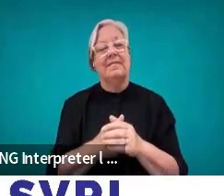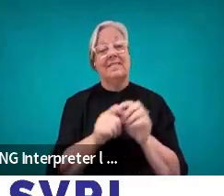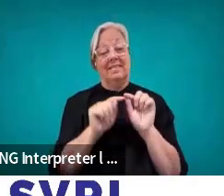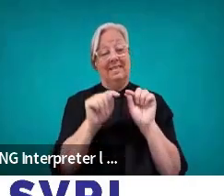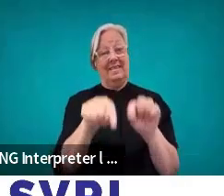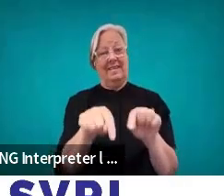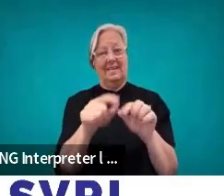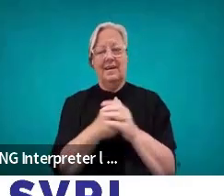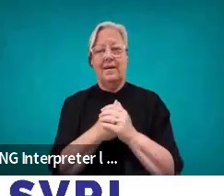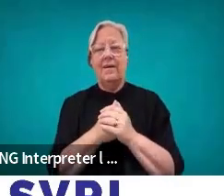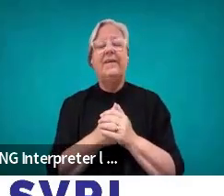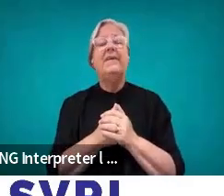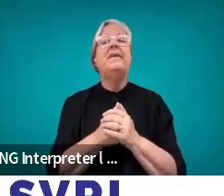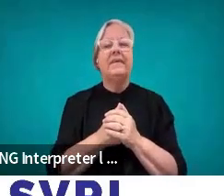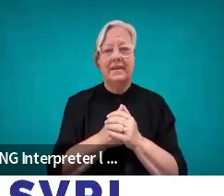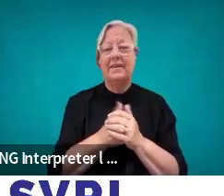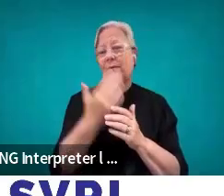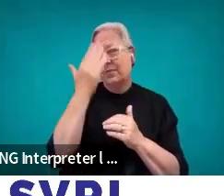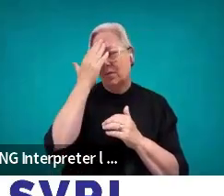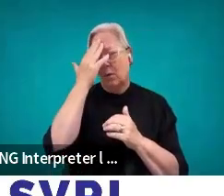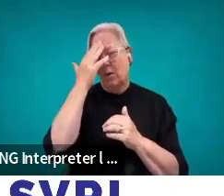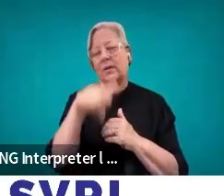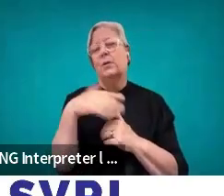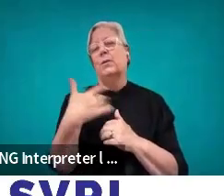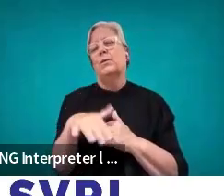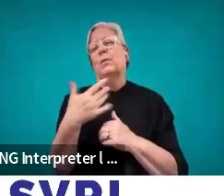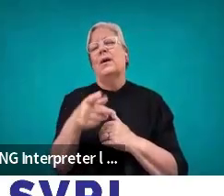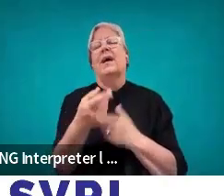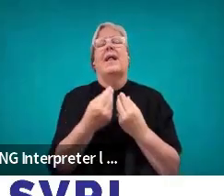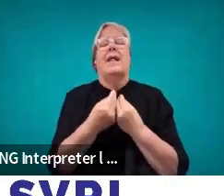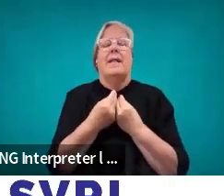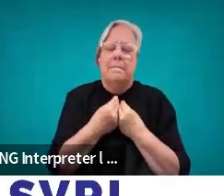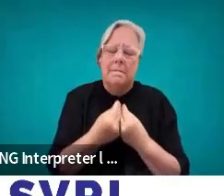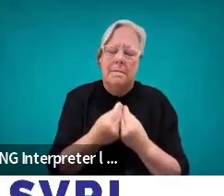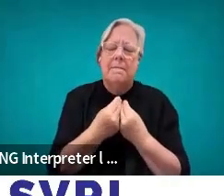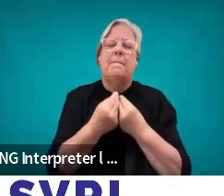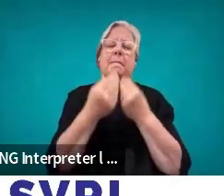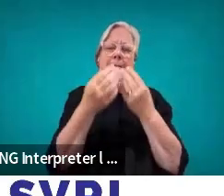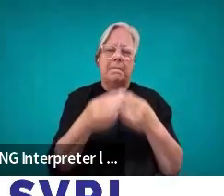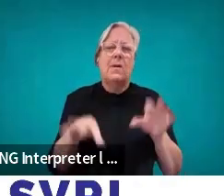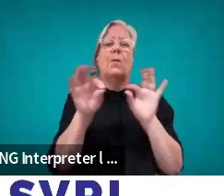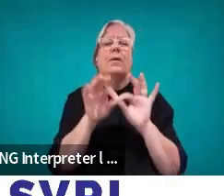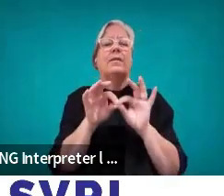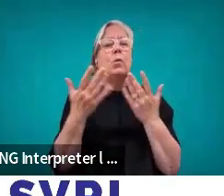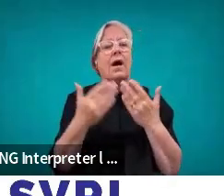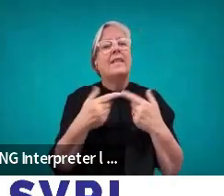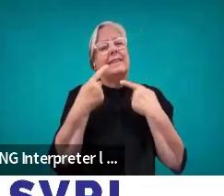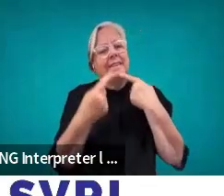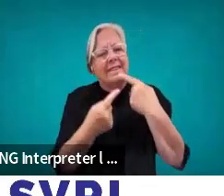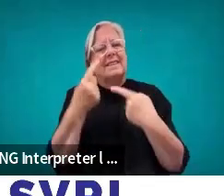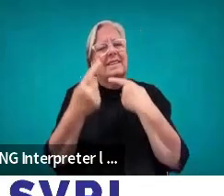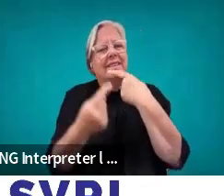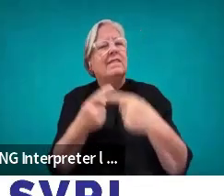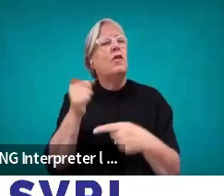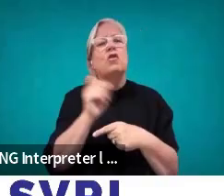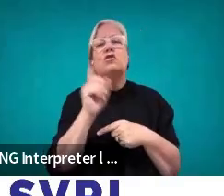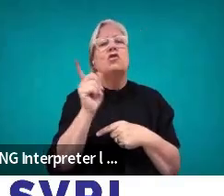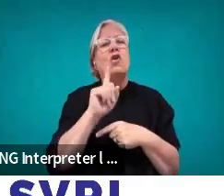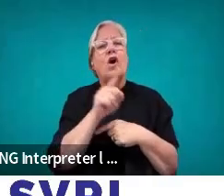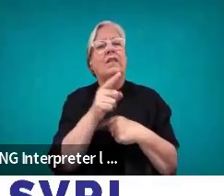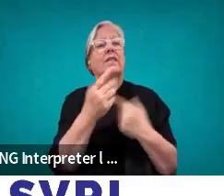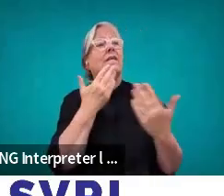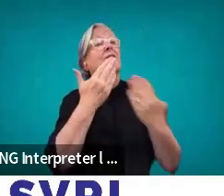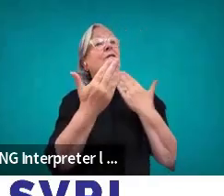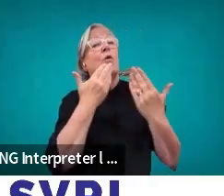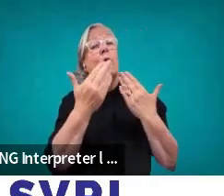affirmed how valuable it is to keep these conversations alive and to keep them going between each of the physical